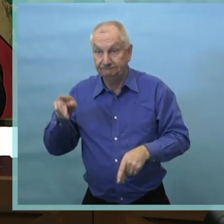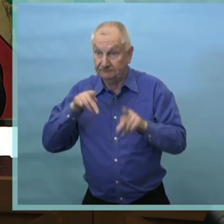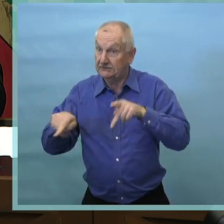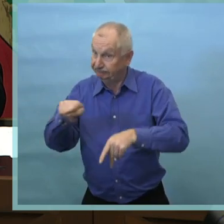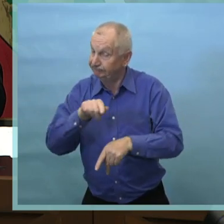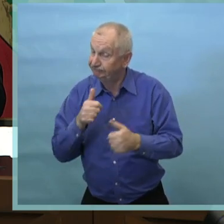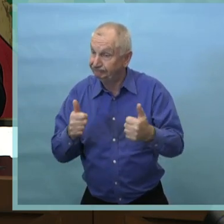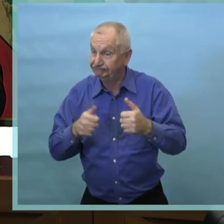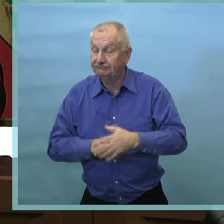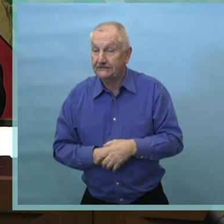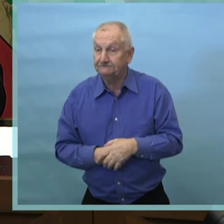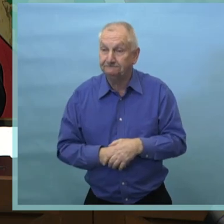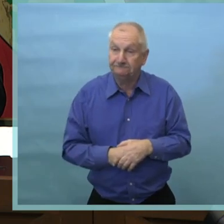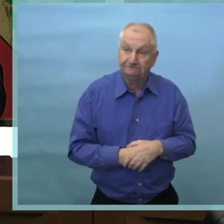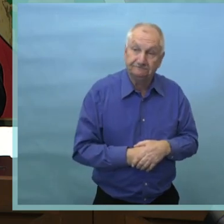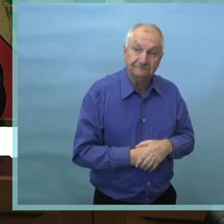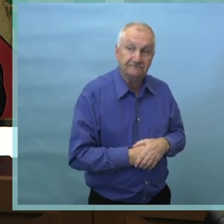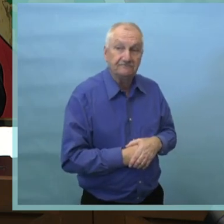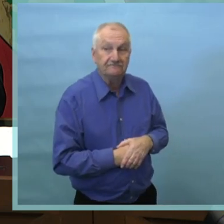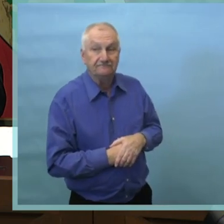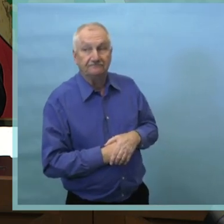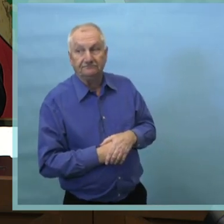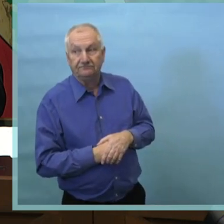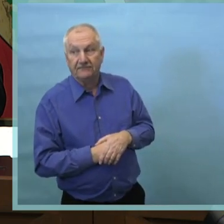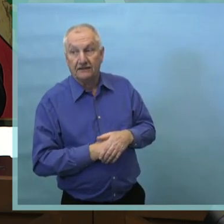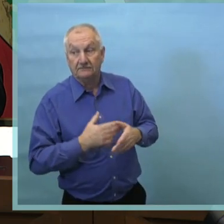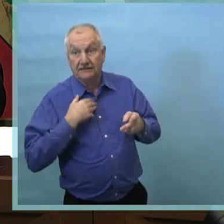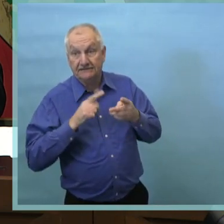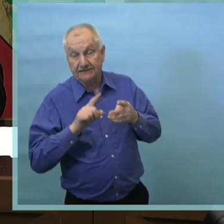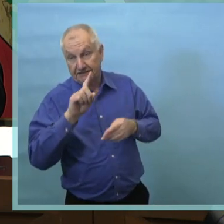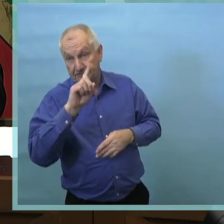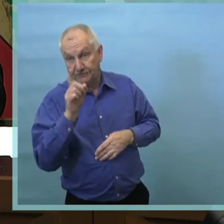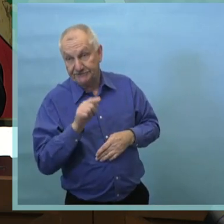I guess my follow-up would be, so